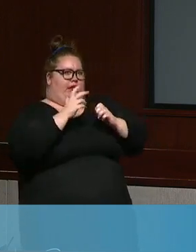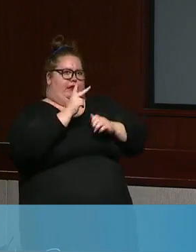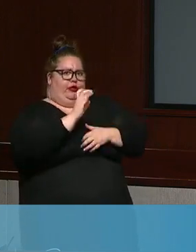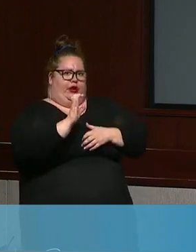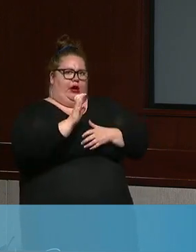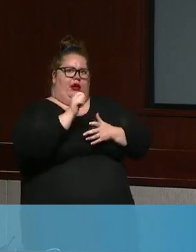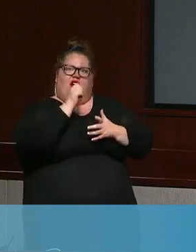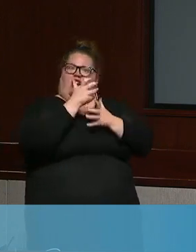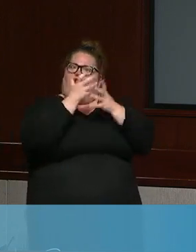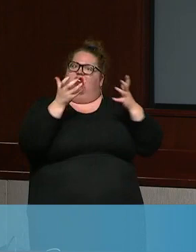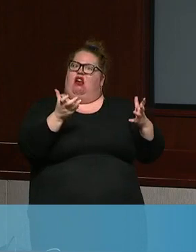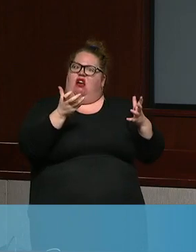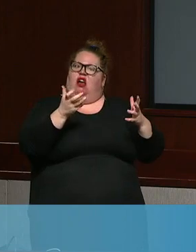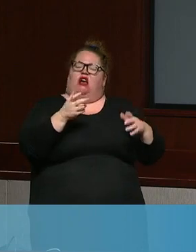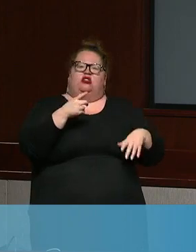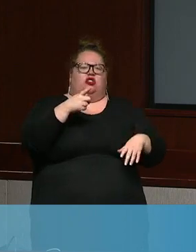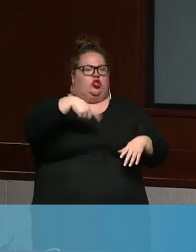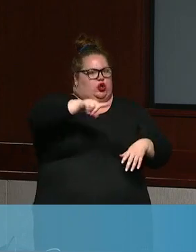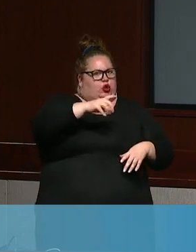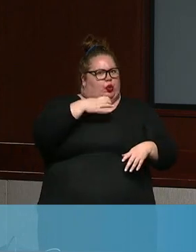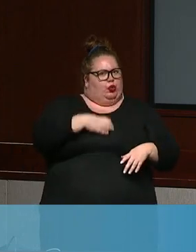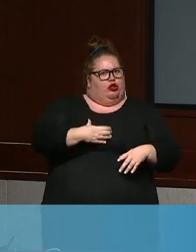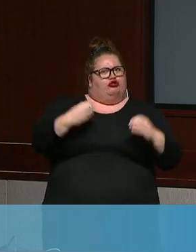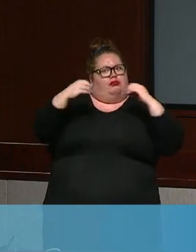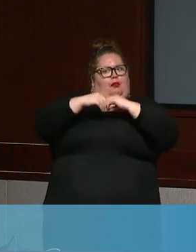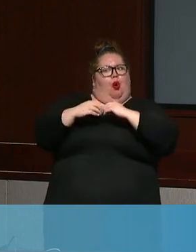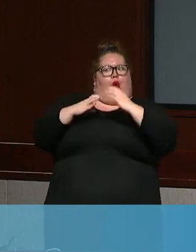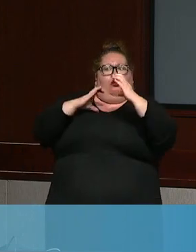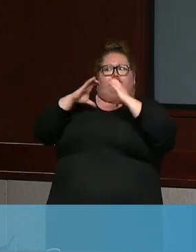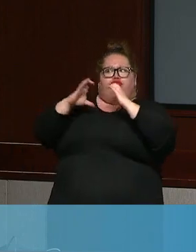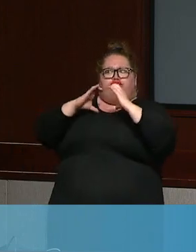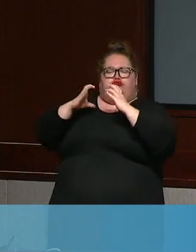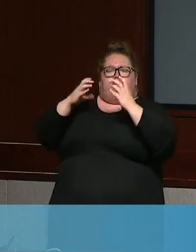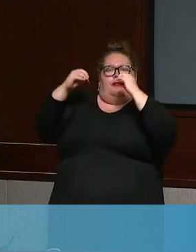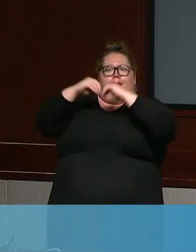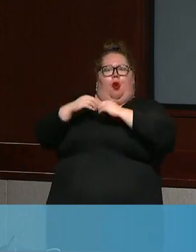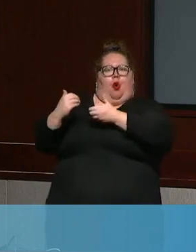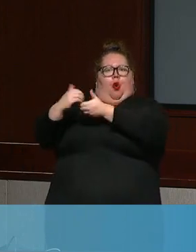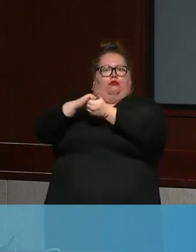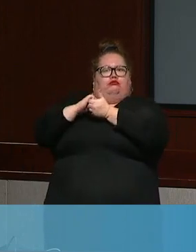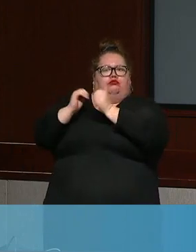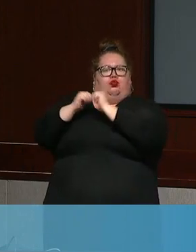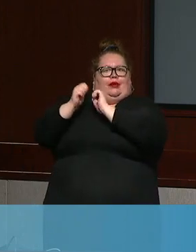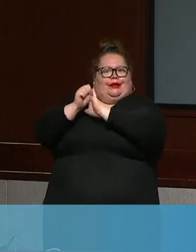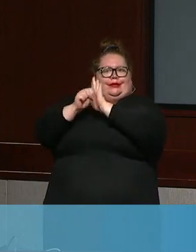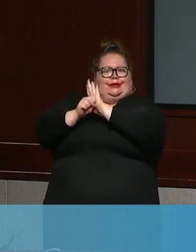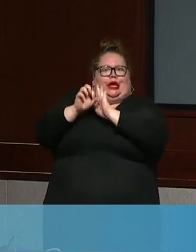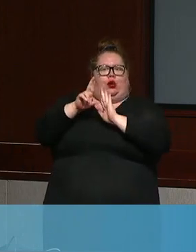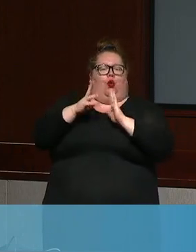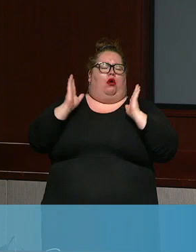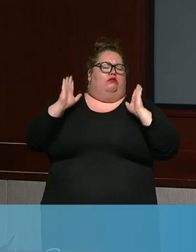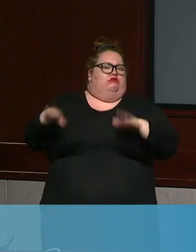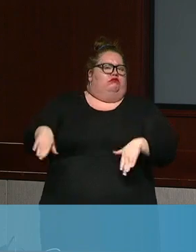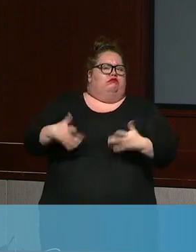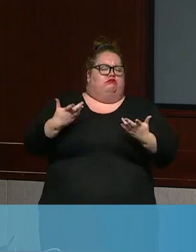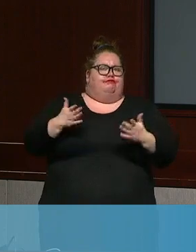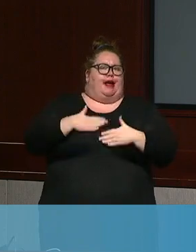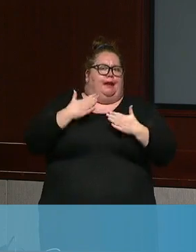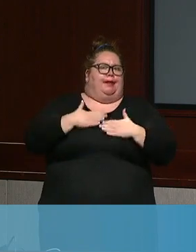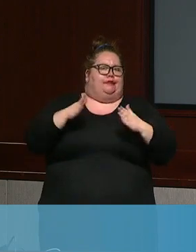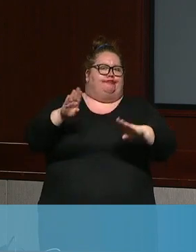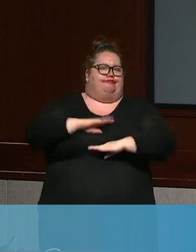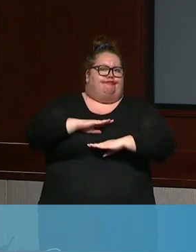Do you wish there was more communication and coordination with the state, or are you happy for them to kind of be the heavies while you be the